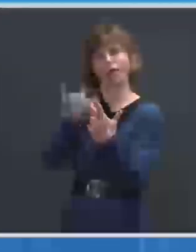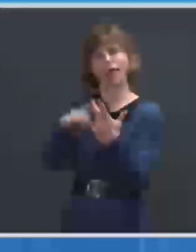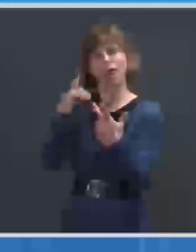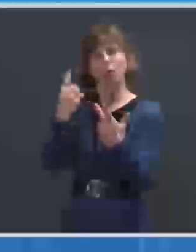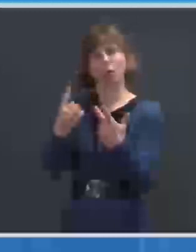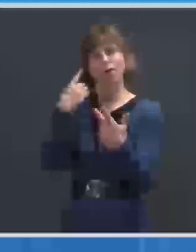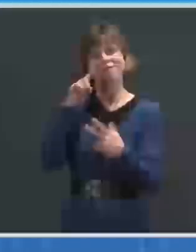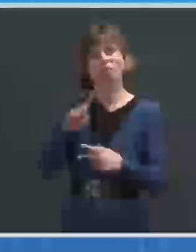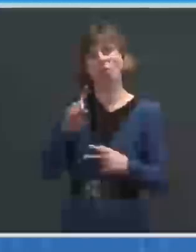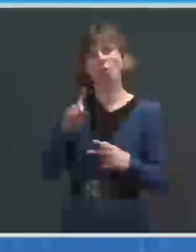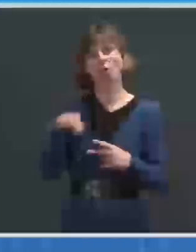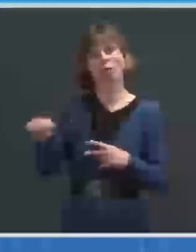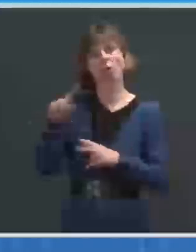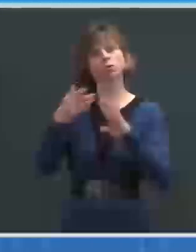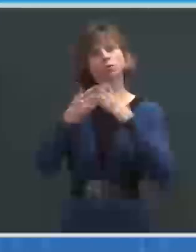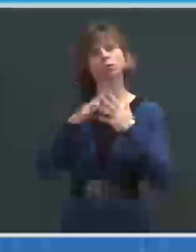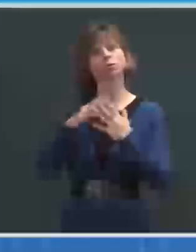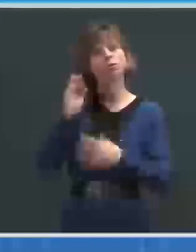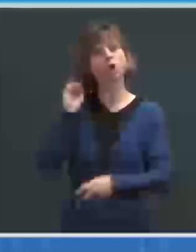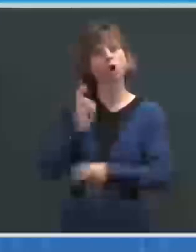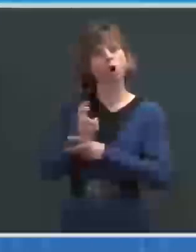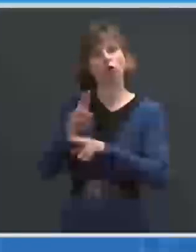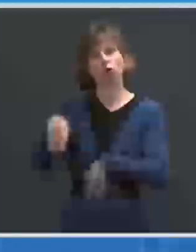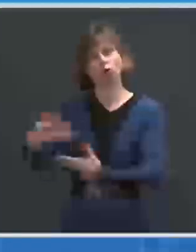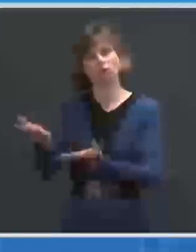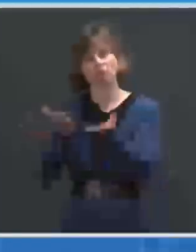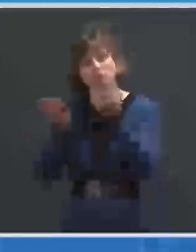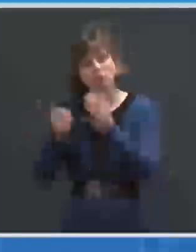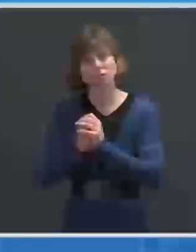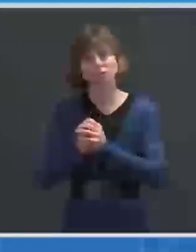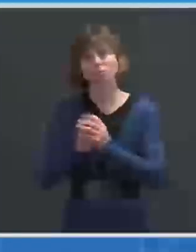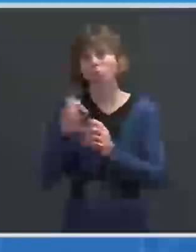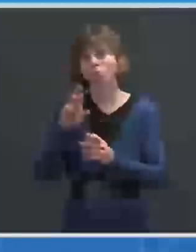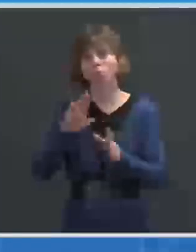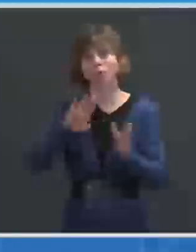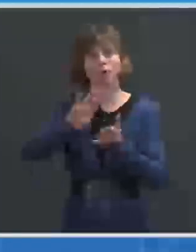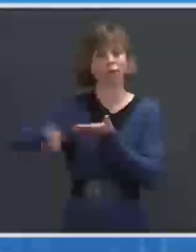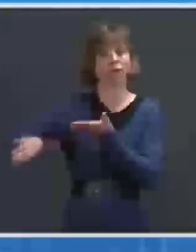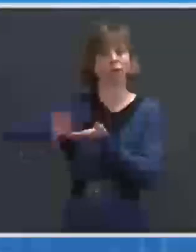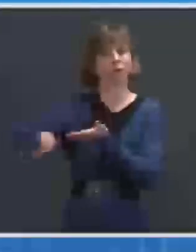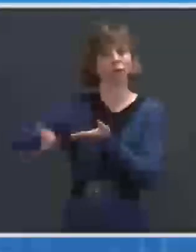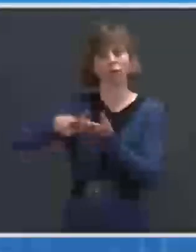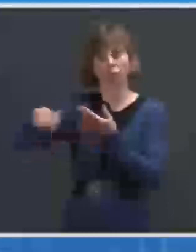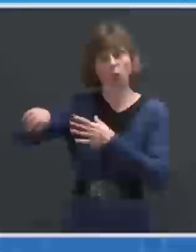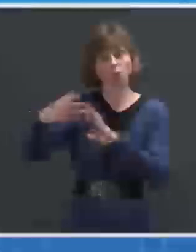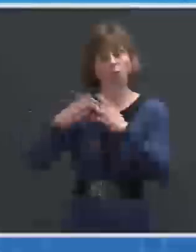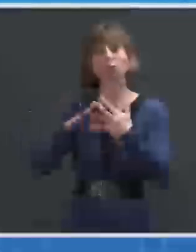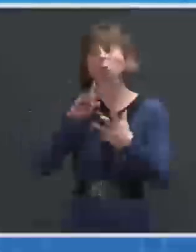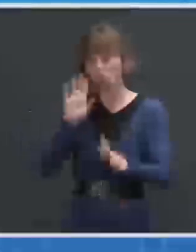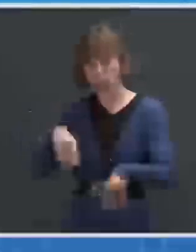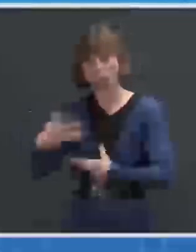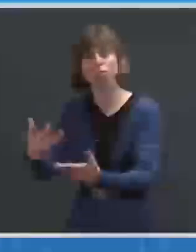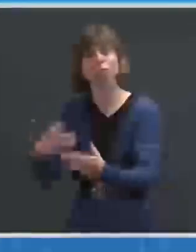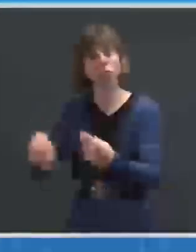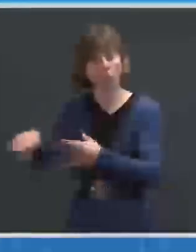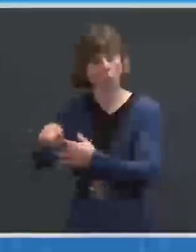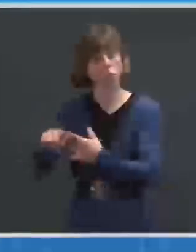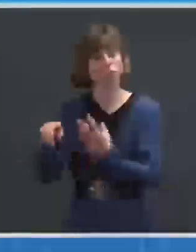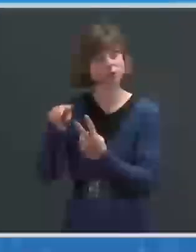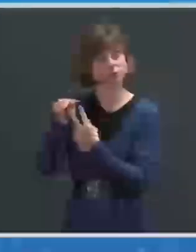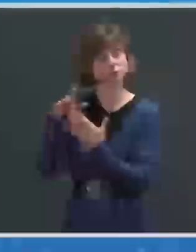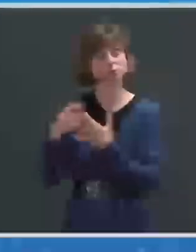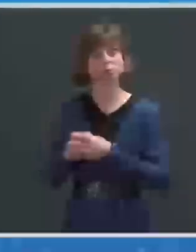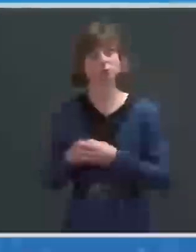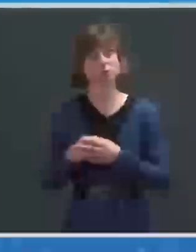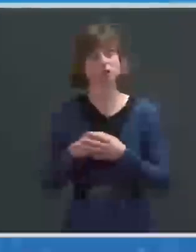communities. I know you guys have said that, that's something that you're monitoring and you want states to distribute these shots equitably. But beyond monitoring,